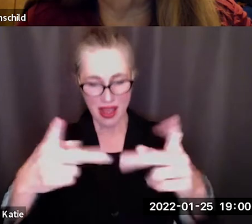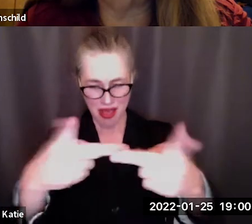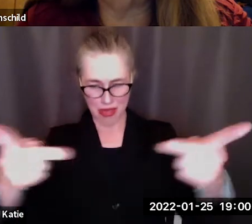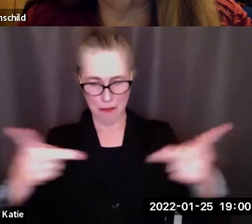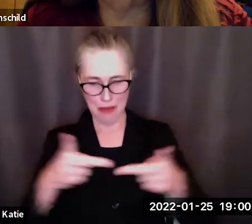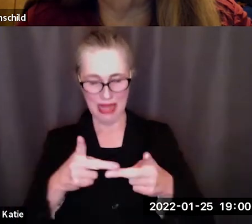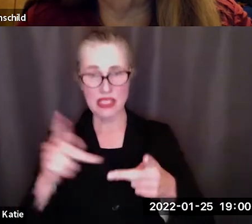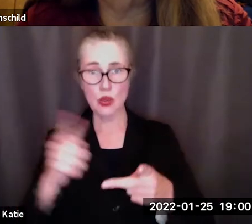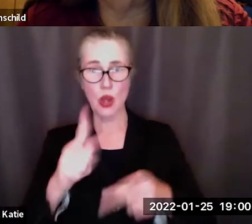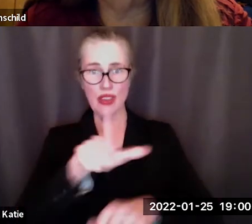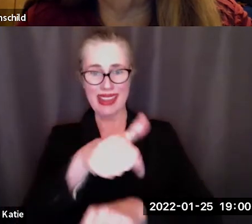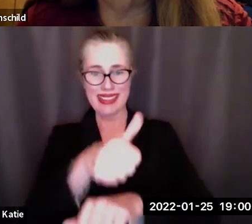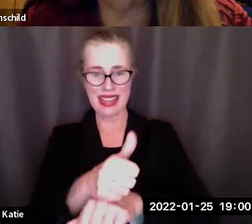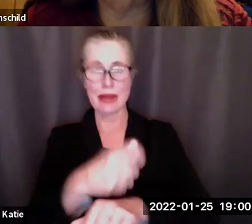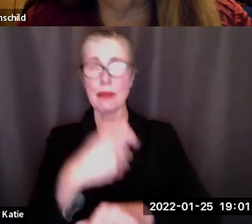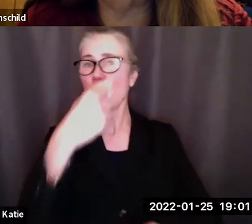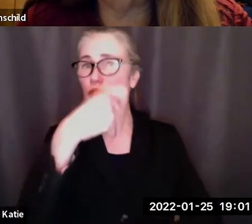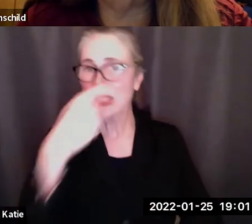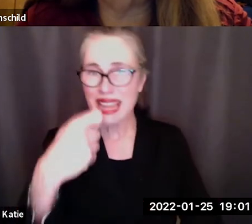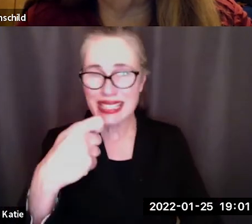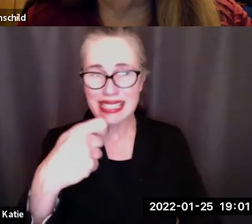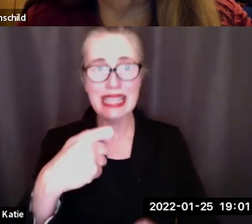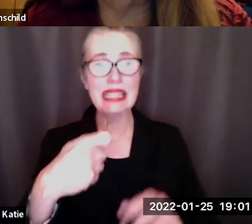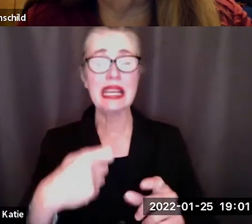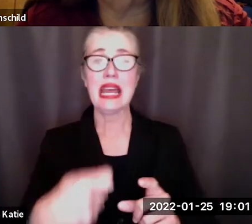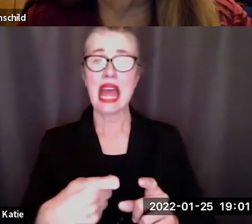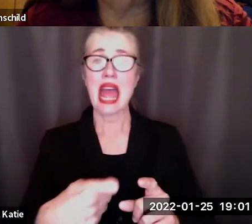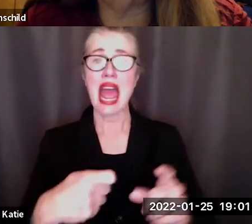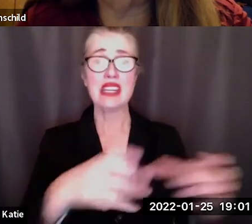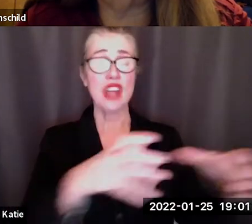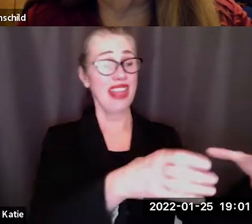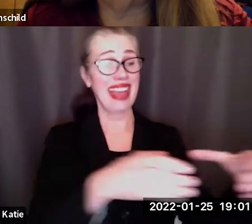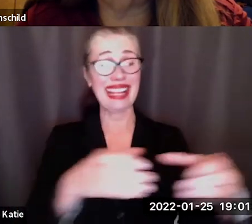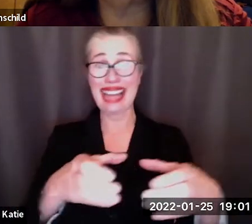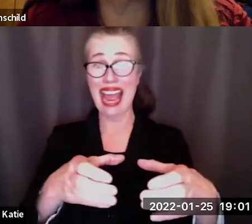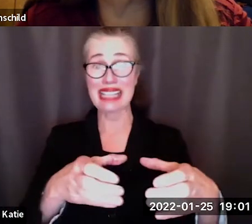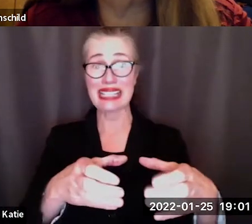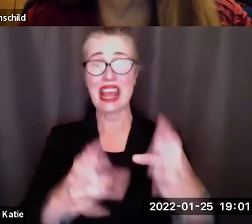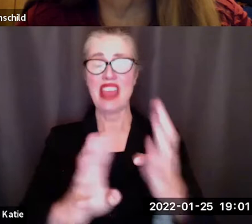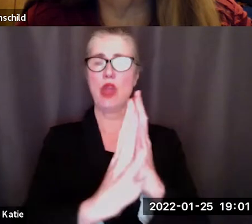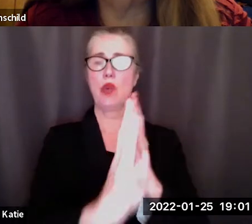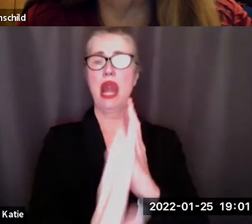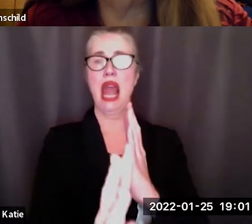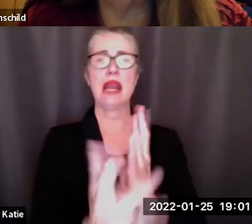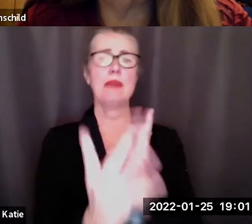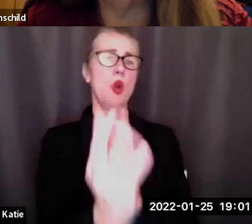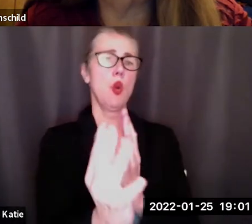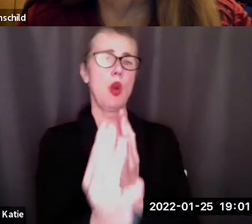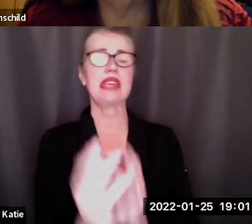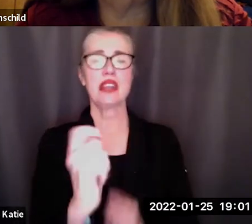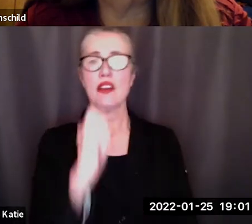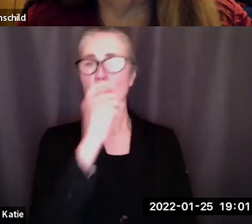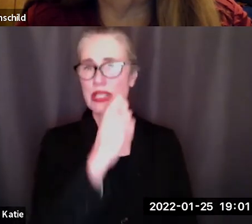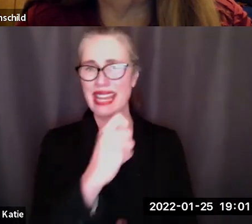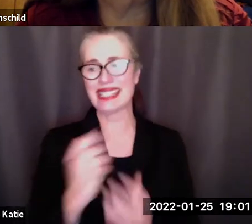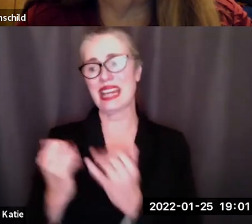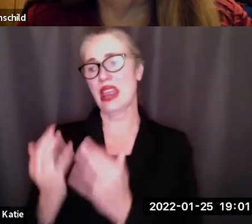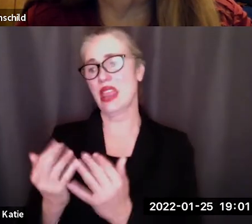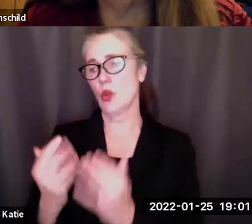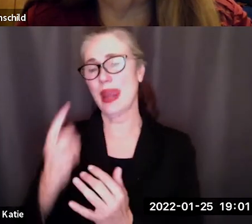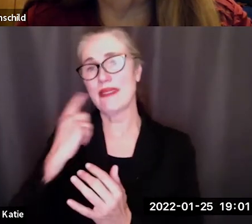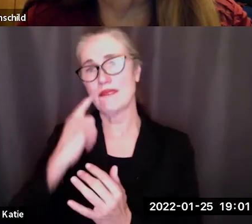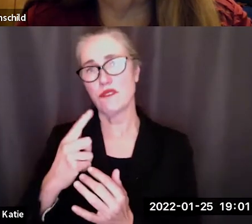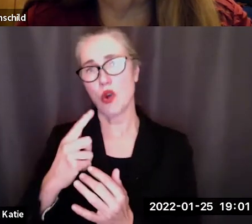um and then all the students would test with that particular class and they would stay there outside as they're waiting for the test results and even